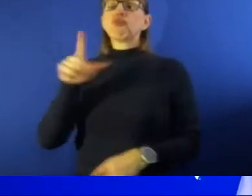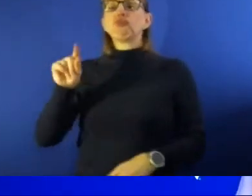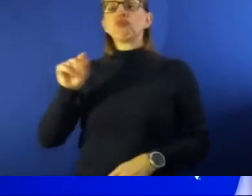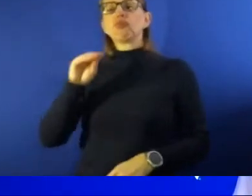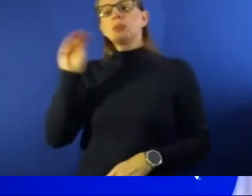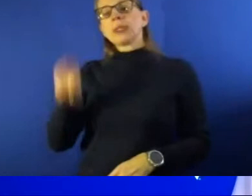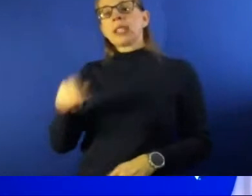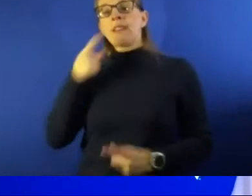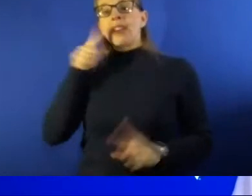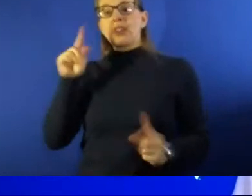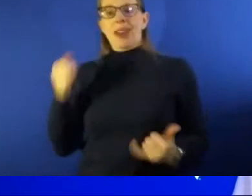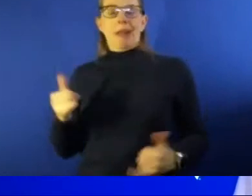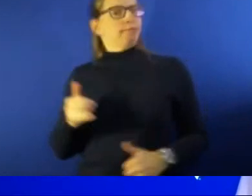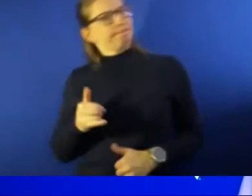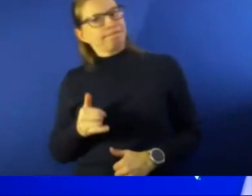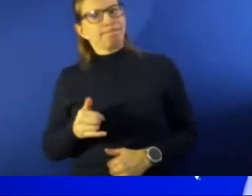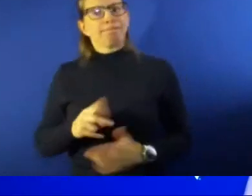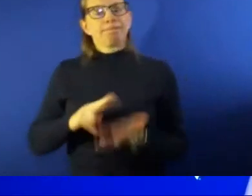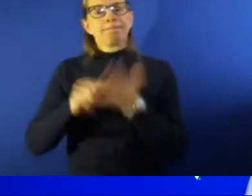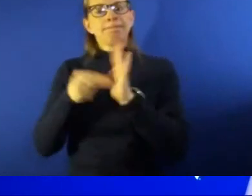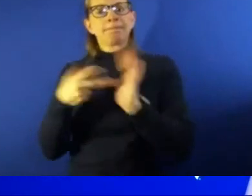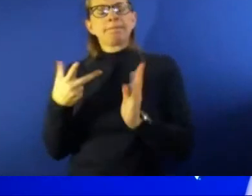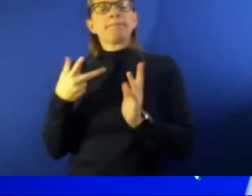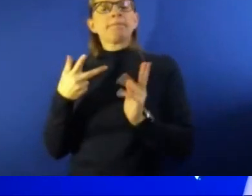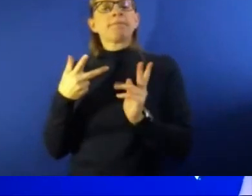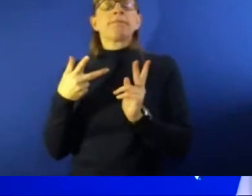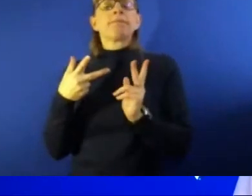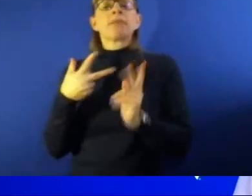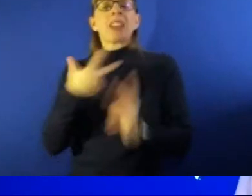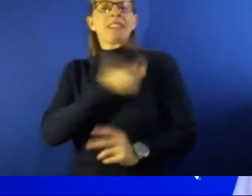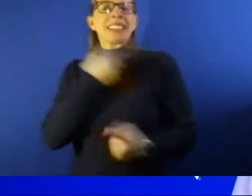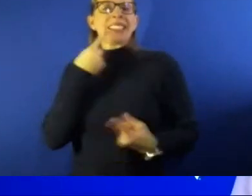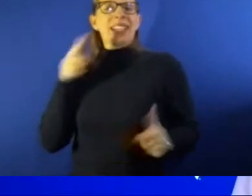I think we have to define what are we talking about in vaccine effectiveness, and that is